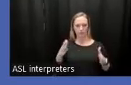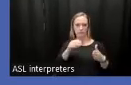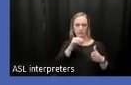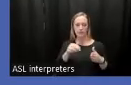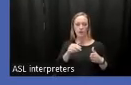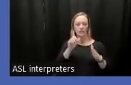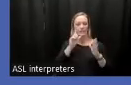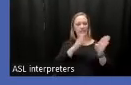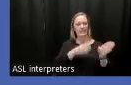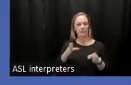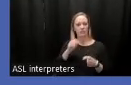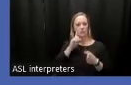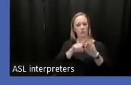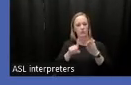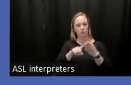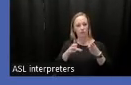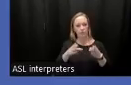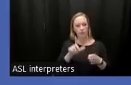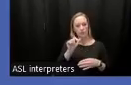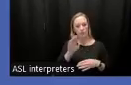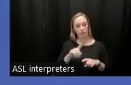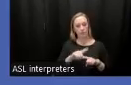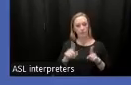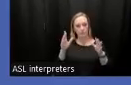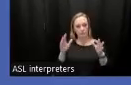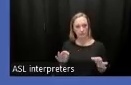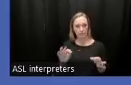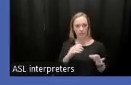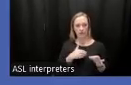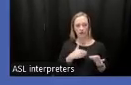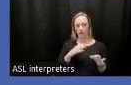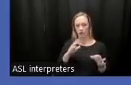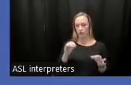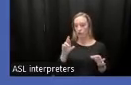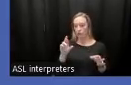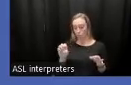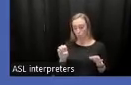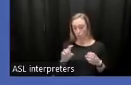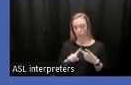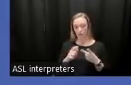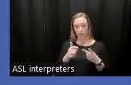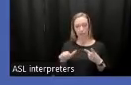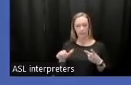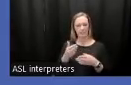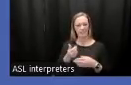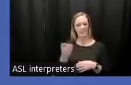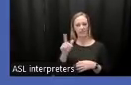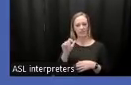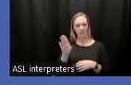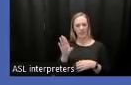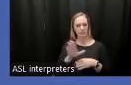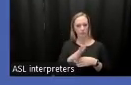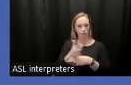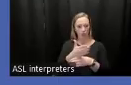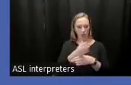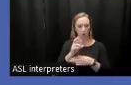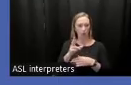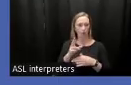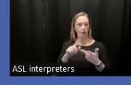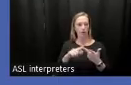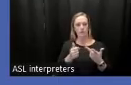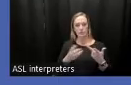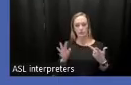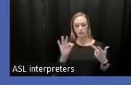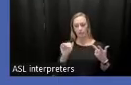labs, but definitely our cores and anything that's shared by multiple labs or multiple faculty members.